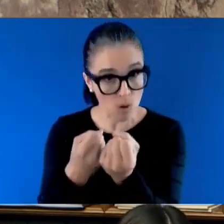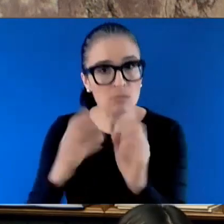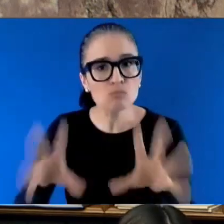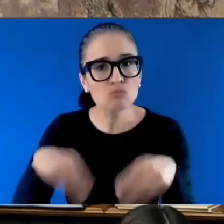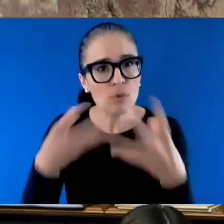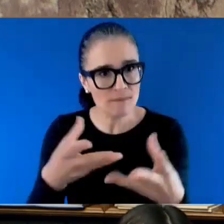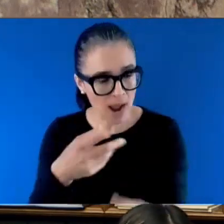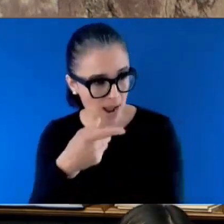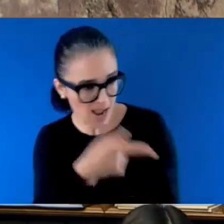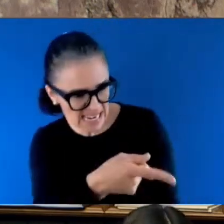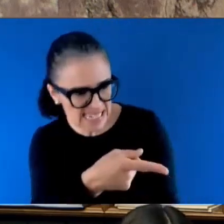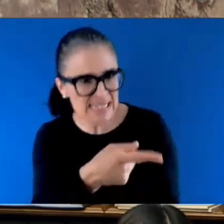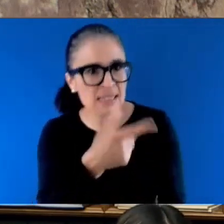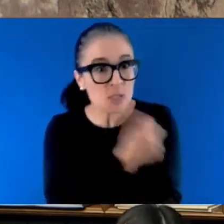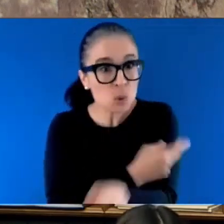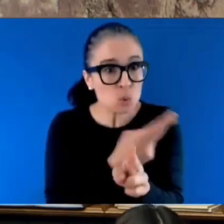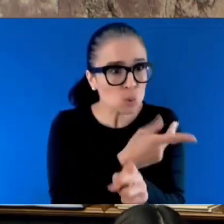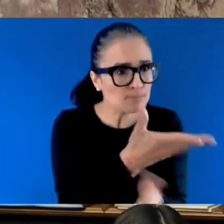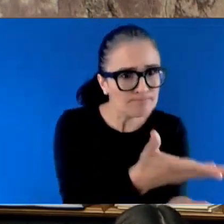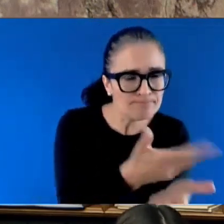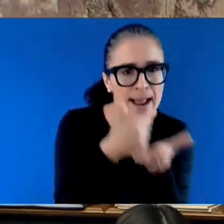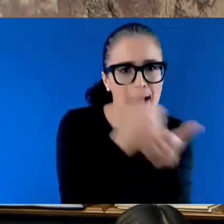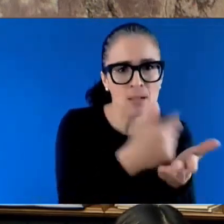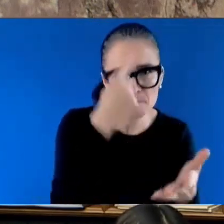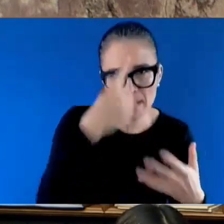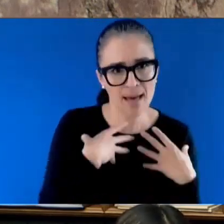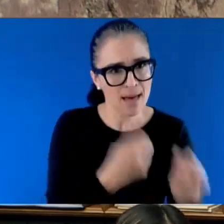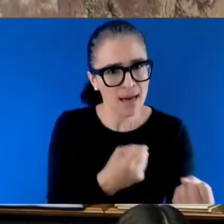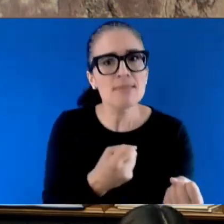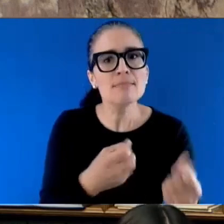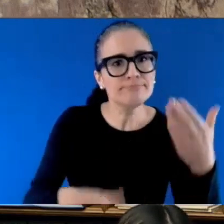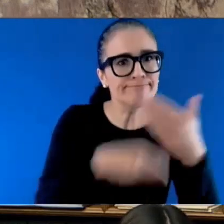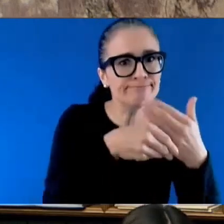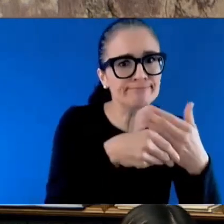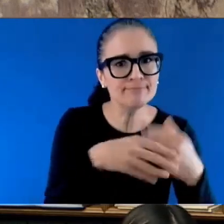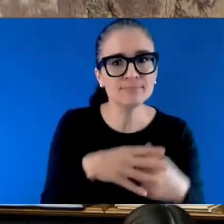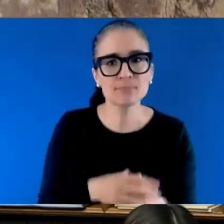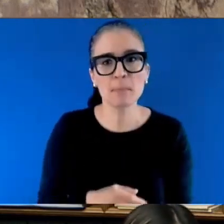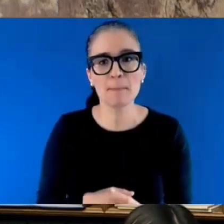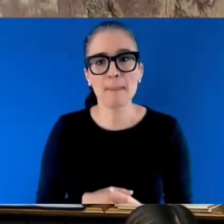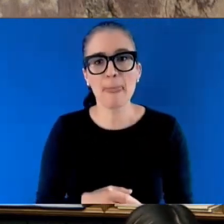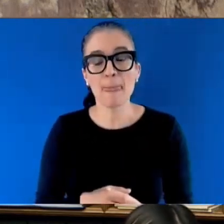to be arrested, they're going to be hauled out, they should be charged, and that's what we're going to make sure happens.